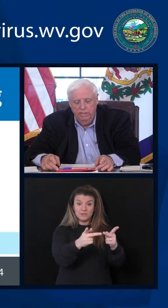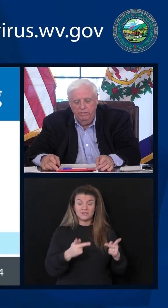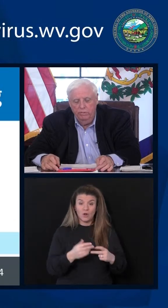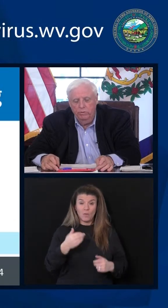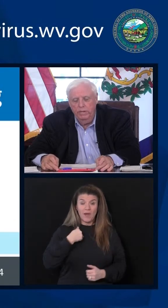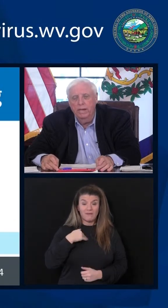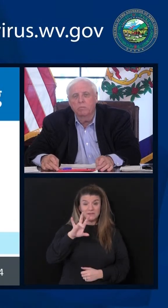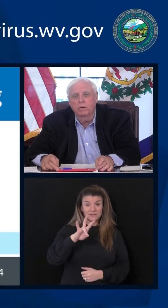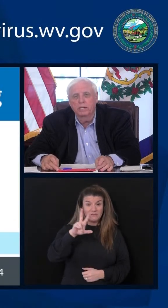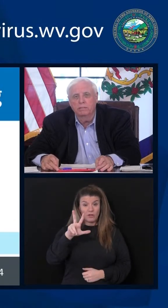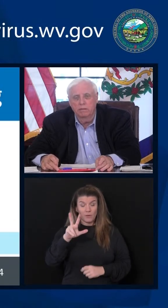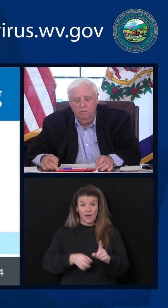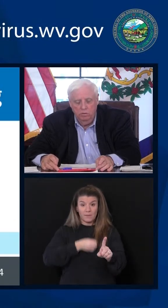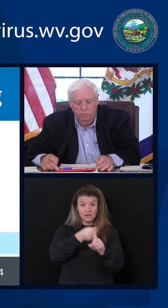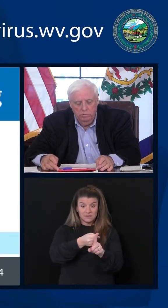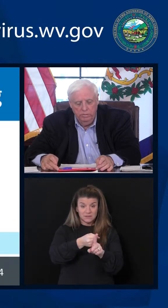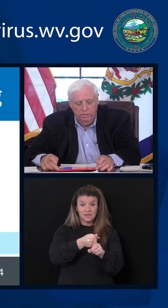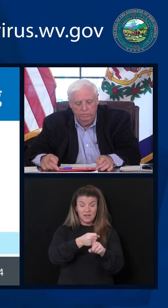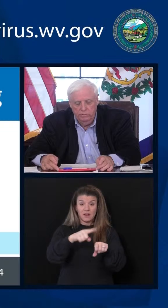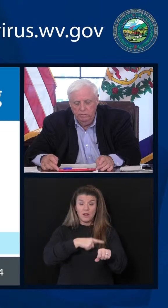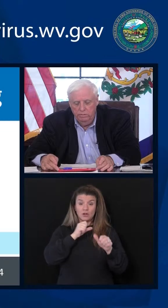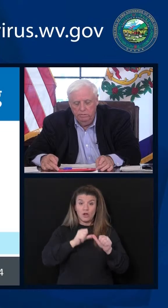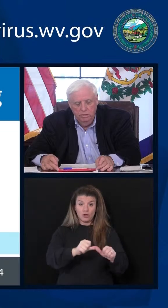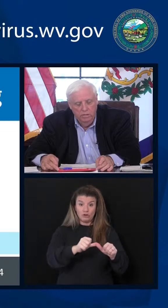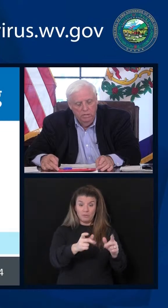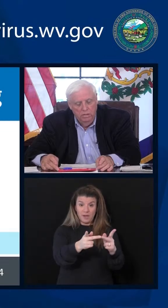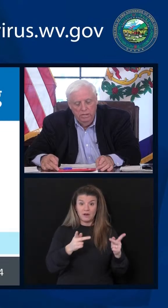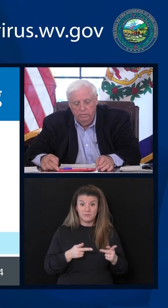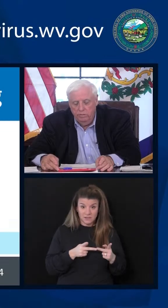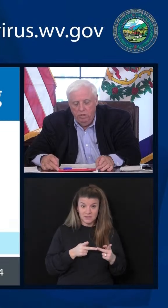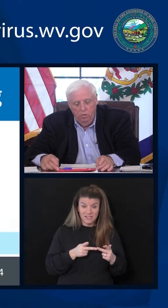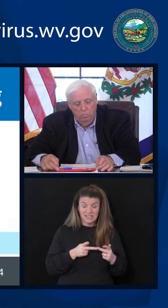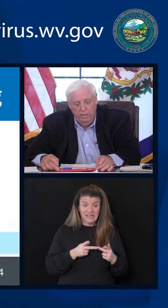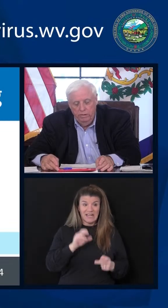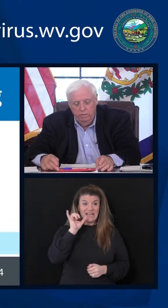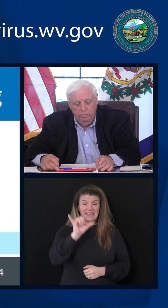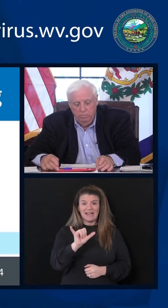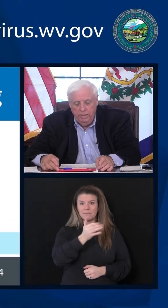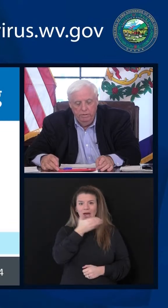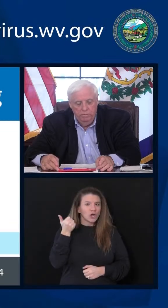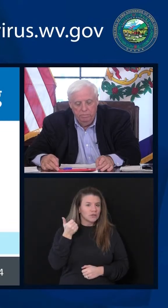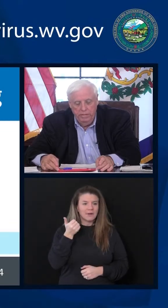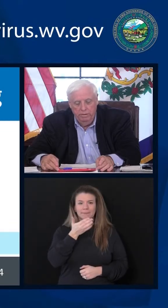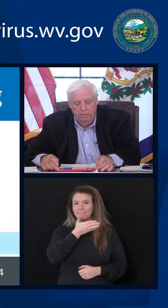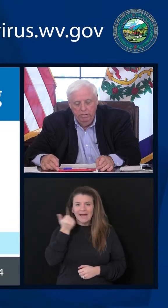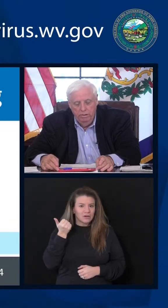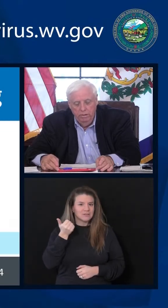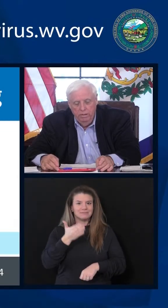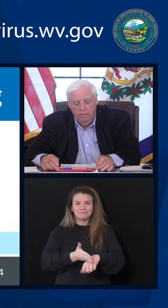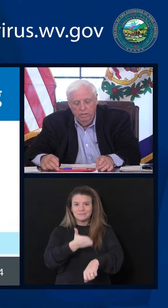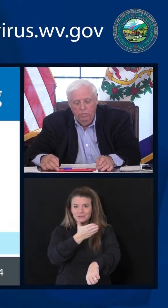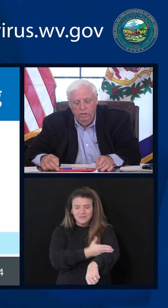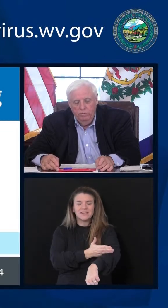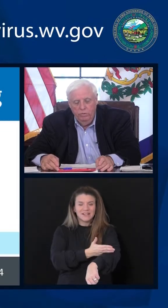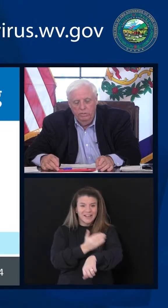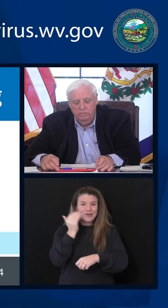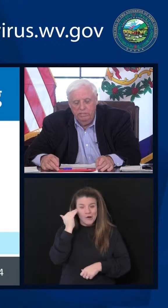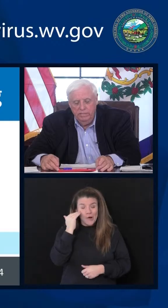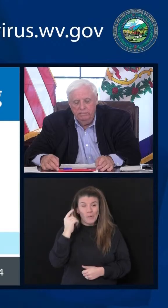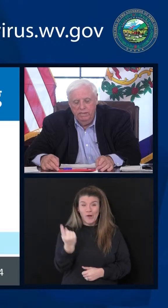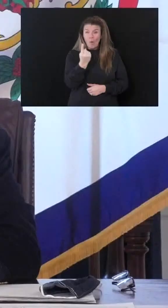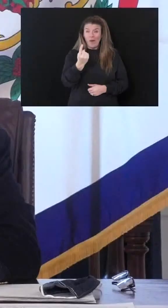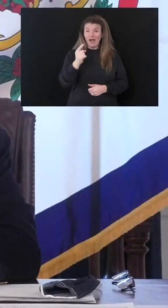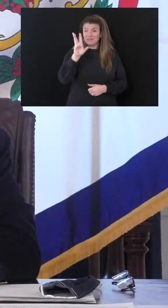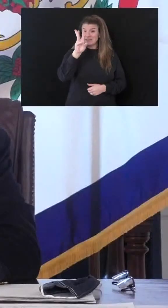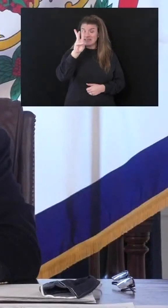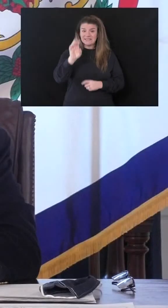have 73 outbreaks in our long-term care facilities. That's all better and better and better. We have only